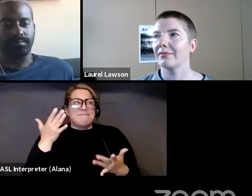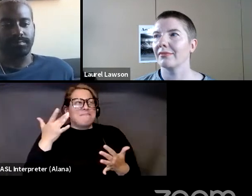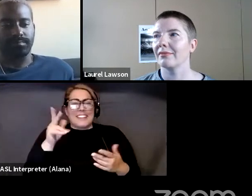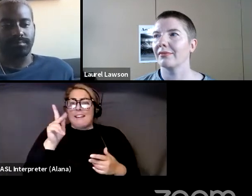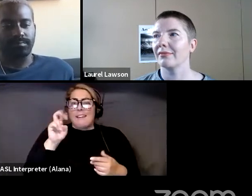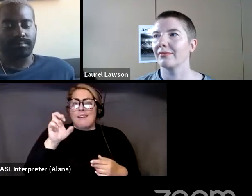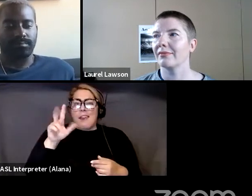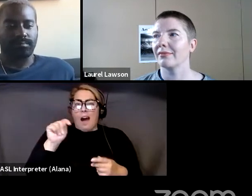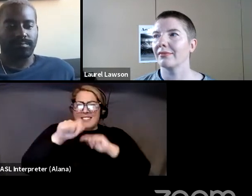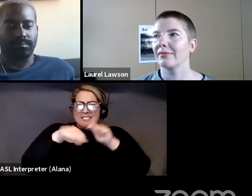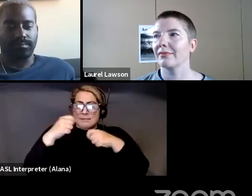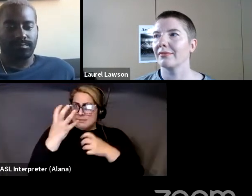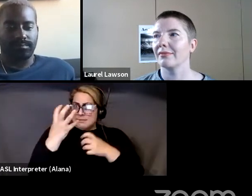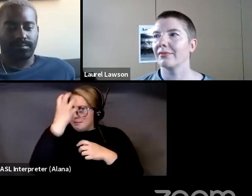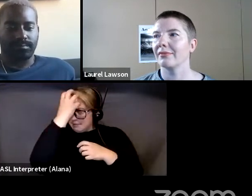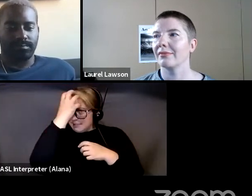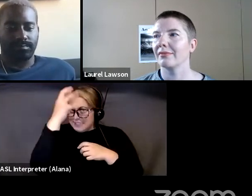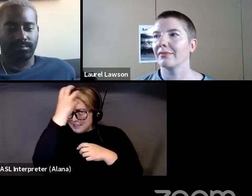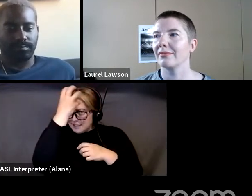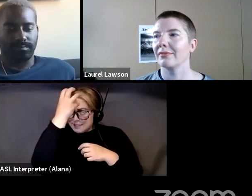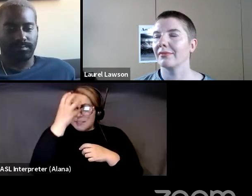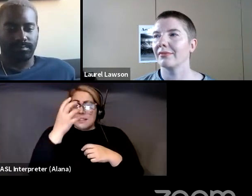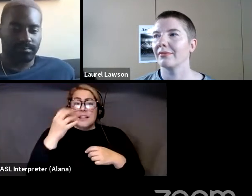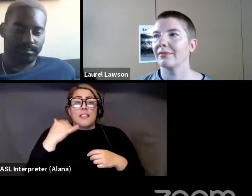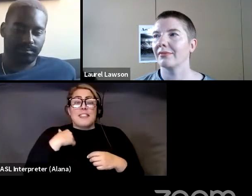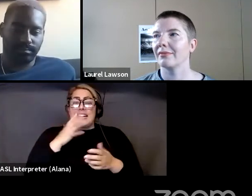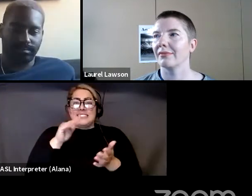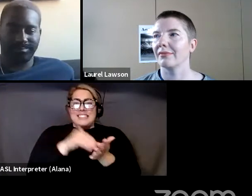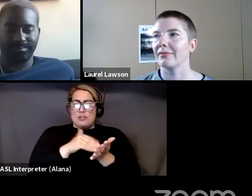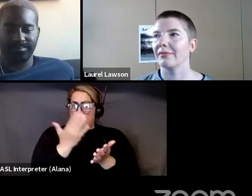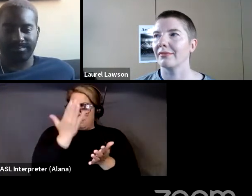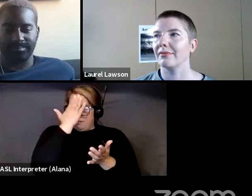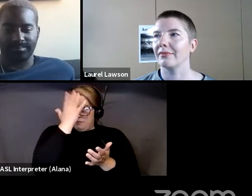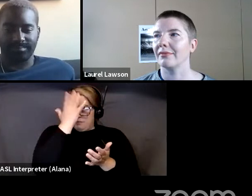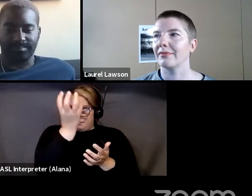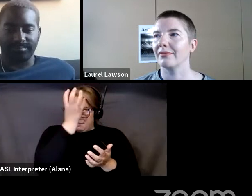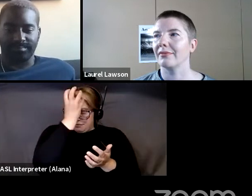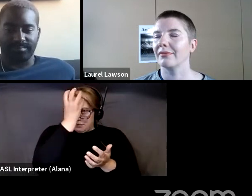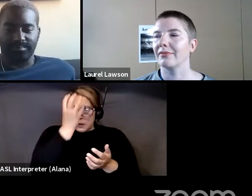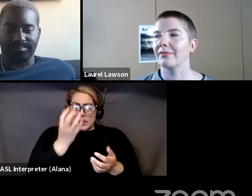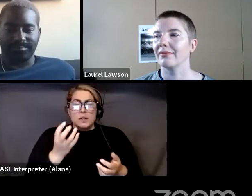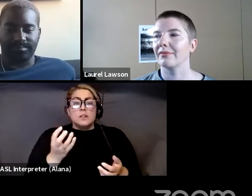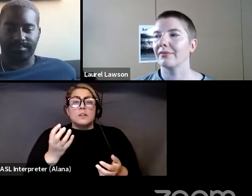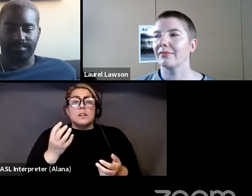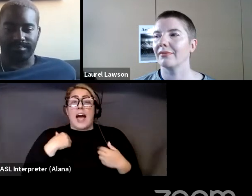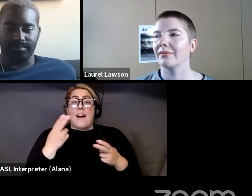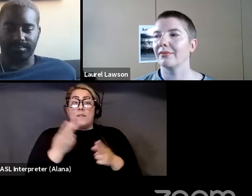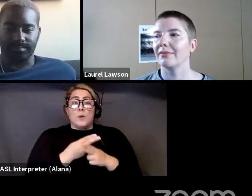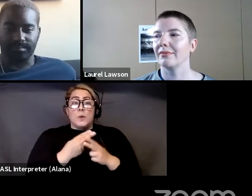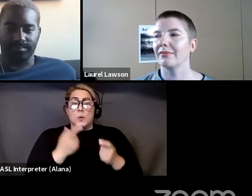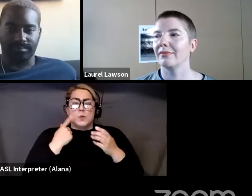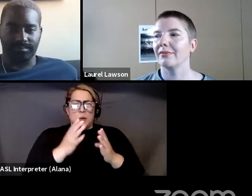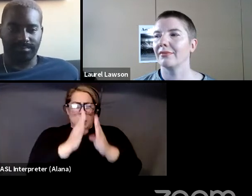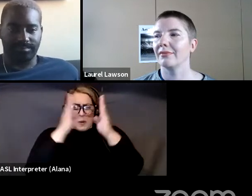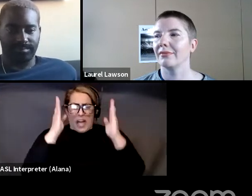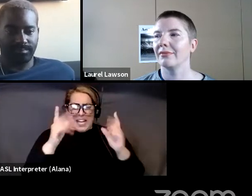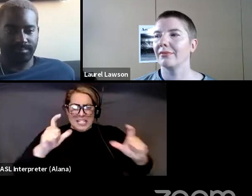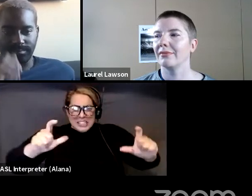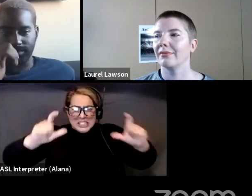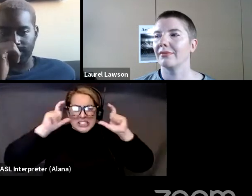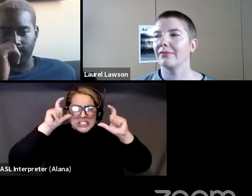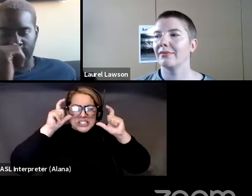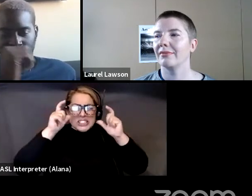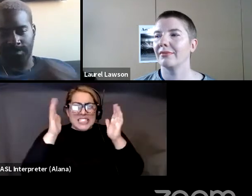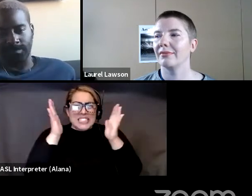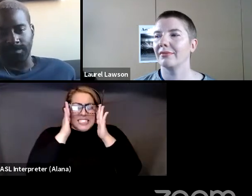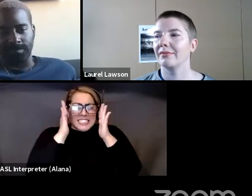knot of fabric in the center that rests in the center of my forehead. I'm wearing wide frame that I'm touching